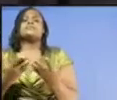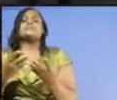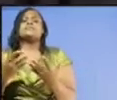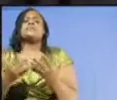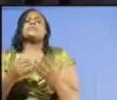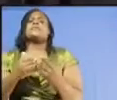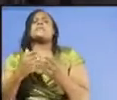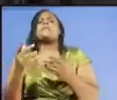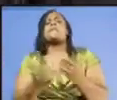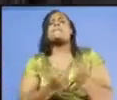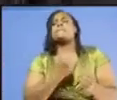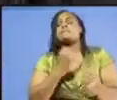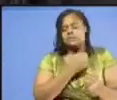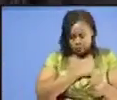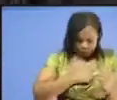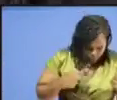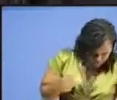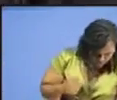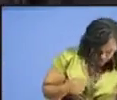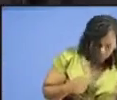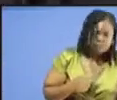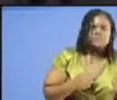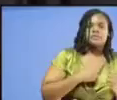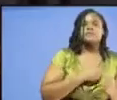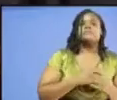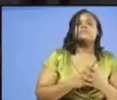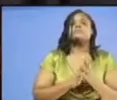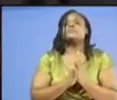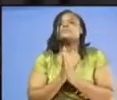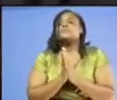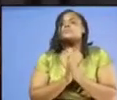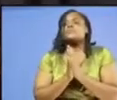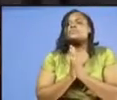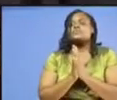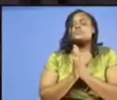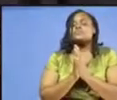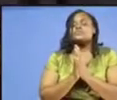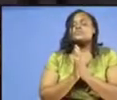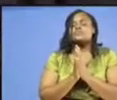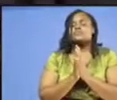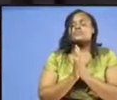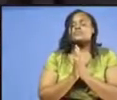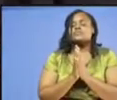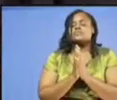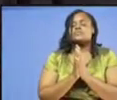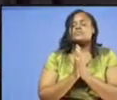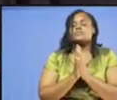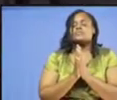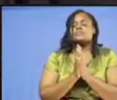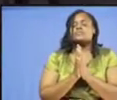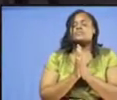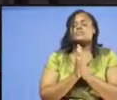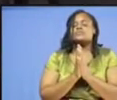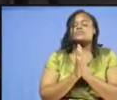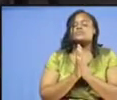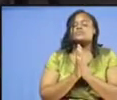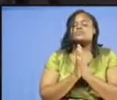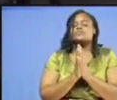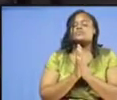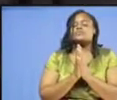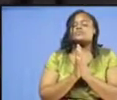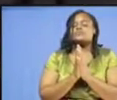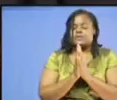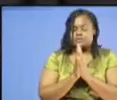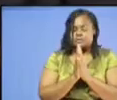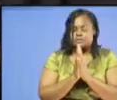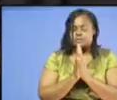that trial. You're watching. Full of sorrow and doubt. You want God to make a way for you? Type